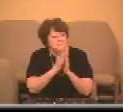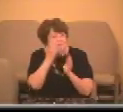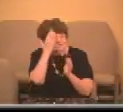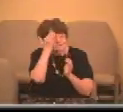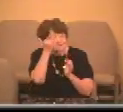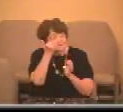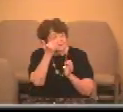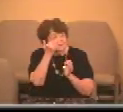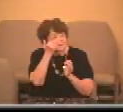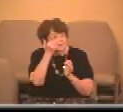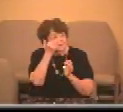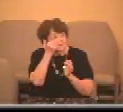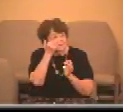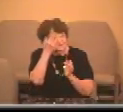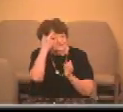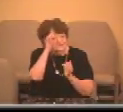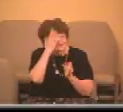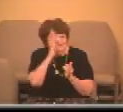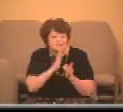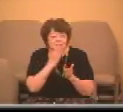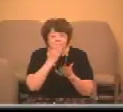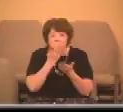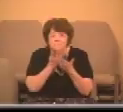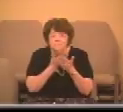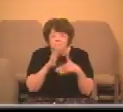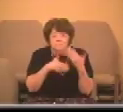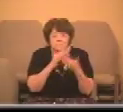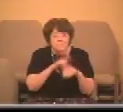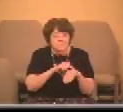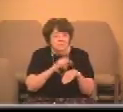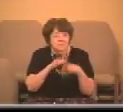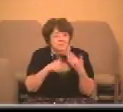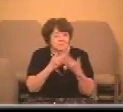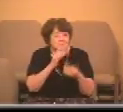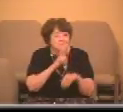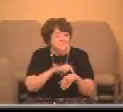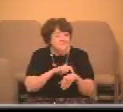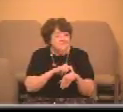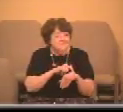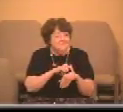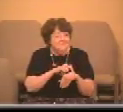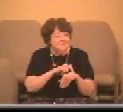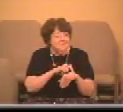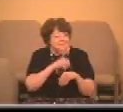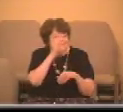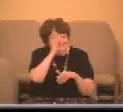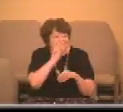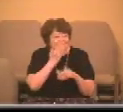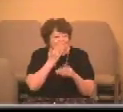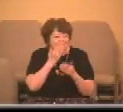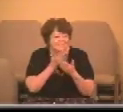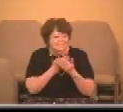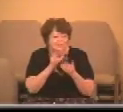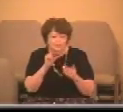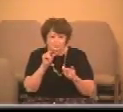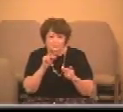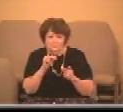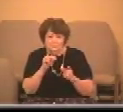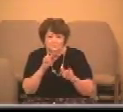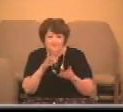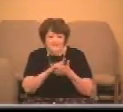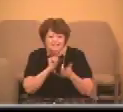Why? Because God is good. No. I'm not letting you get away with it.